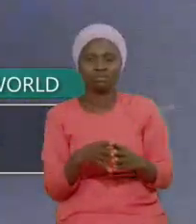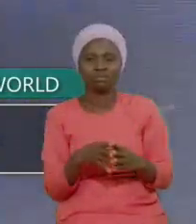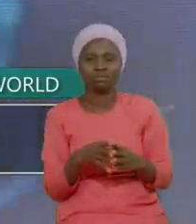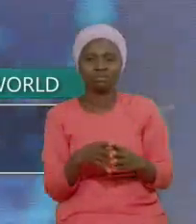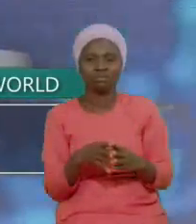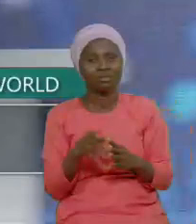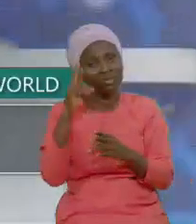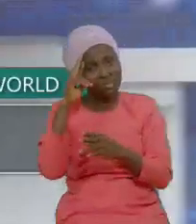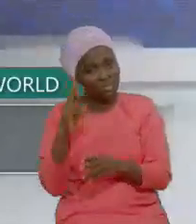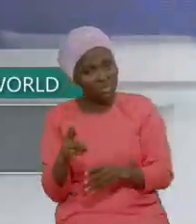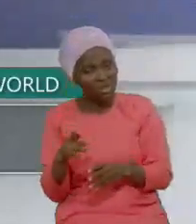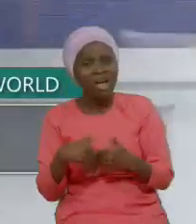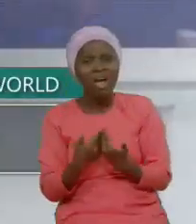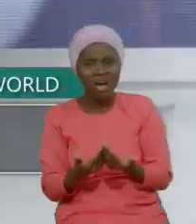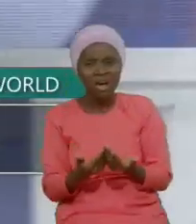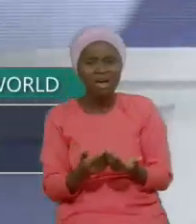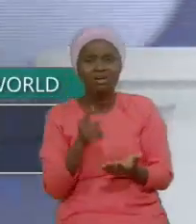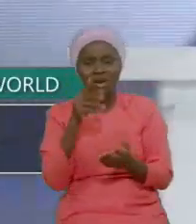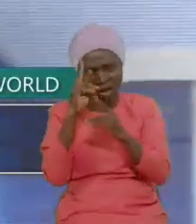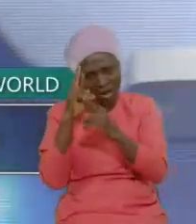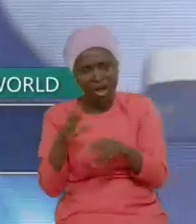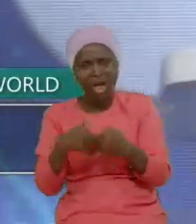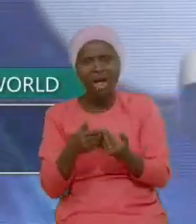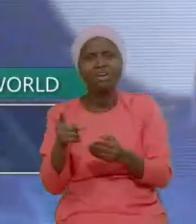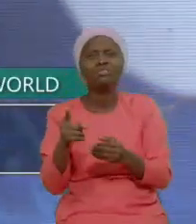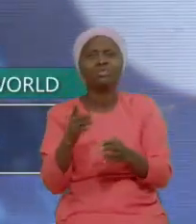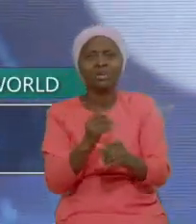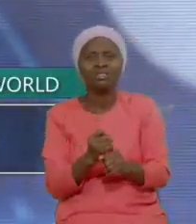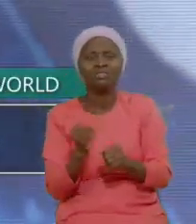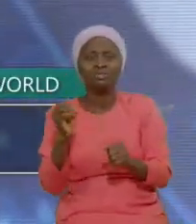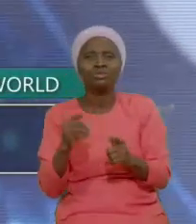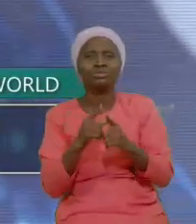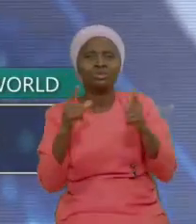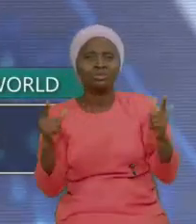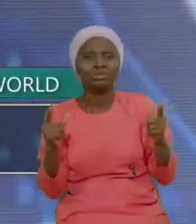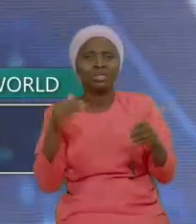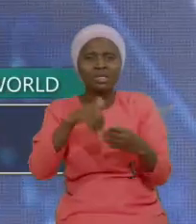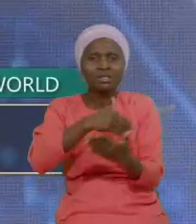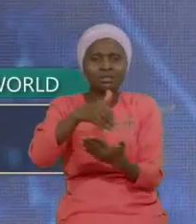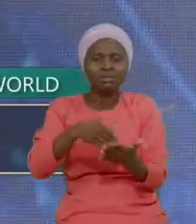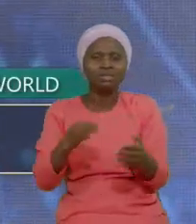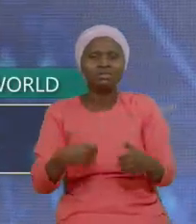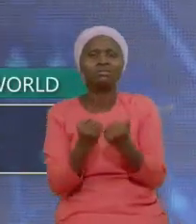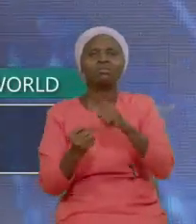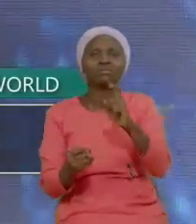Sir, how did you achieve so great in the midst of challenges?